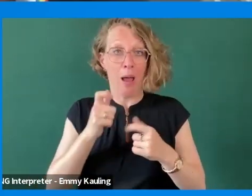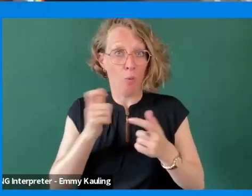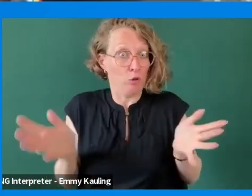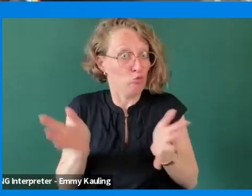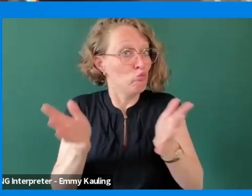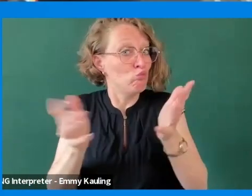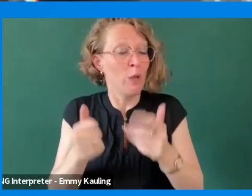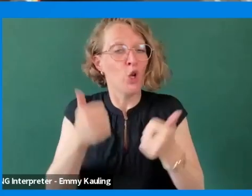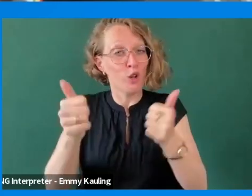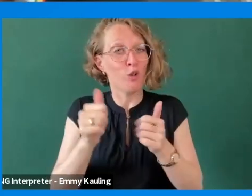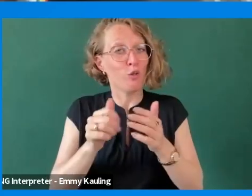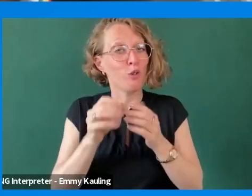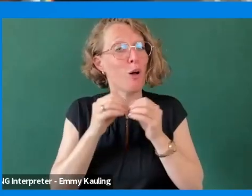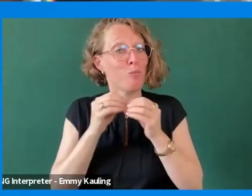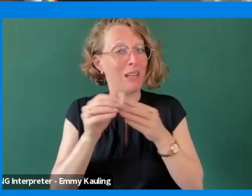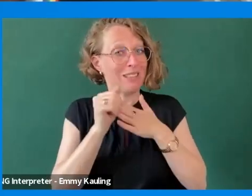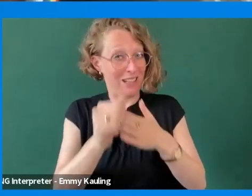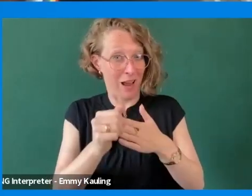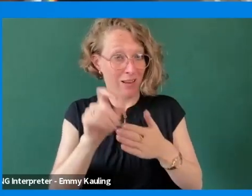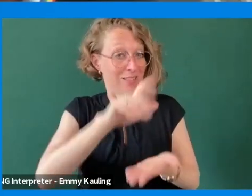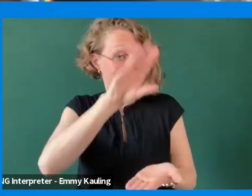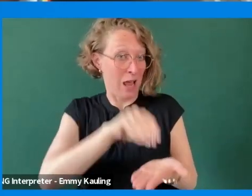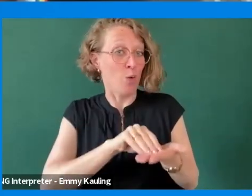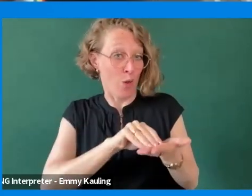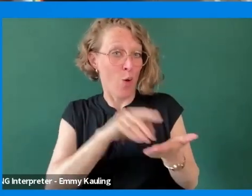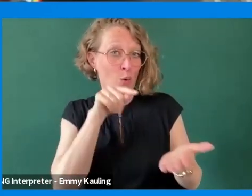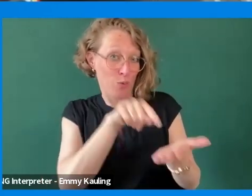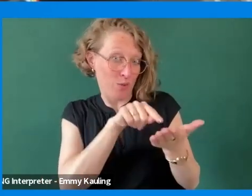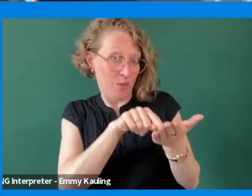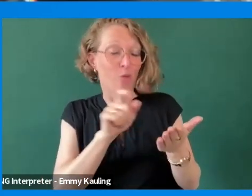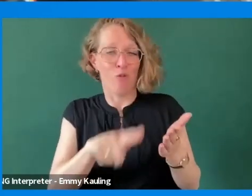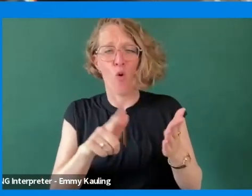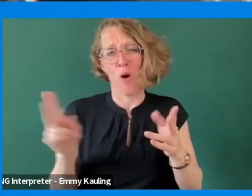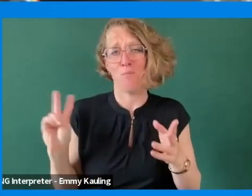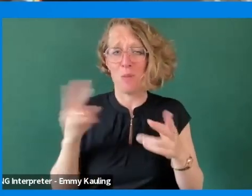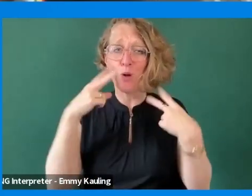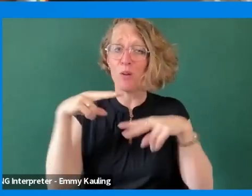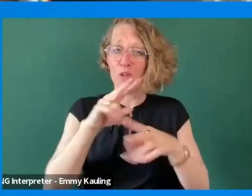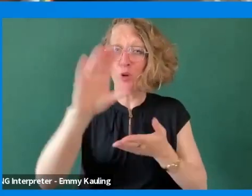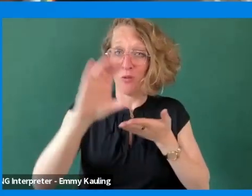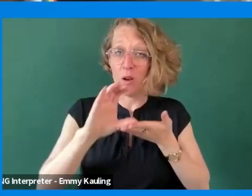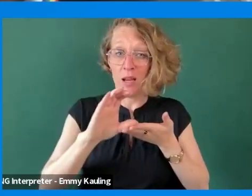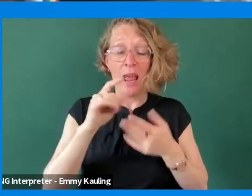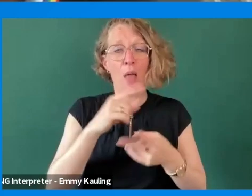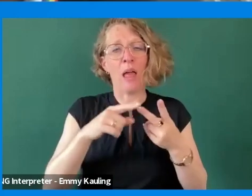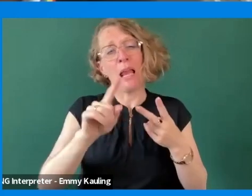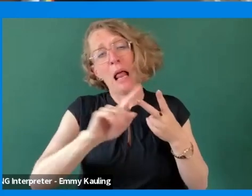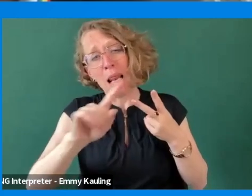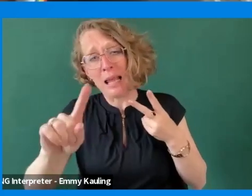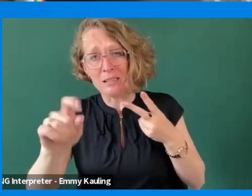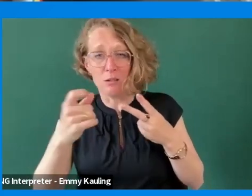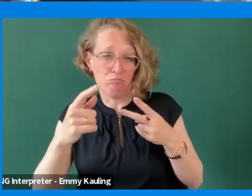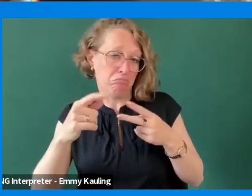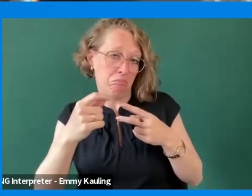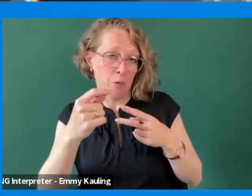the good practice guide that is there on peer review funding, and to come back to the website and download the others in the next couple of weeks as